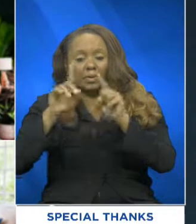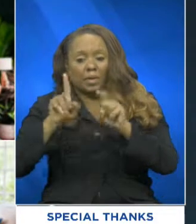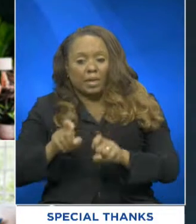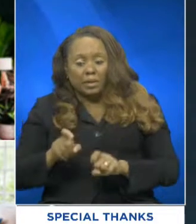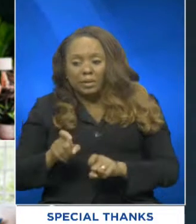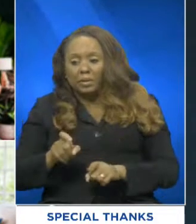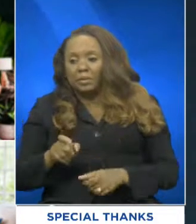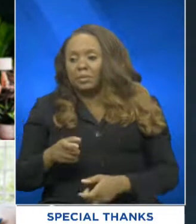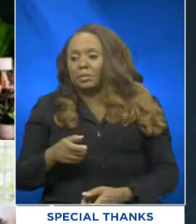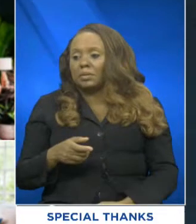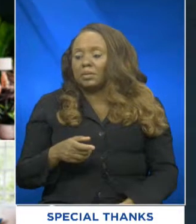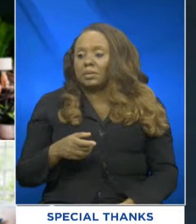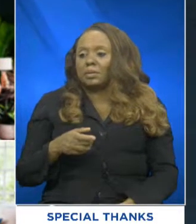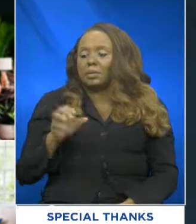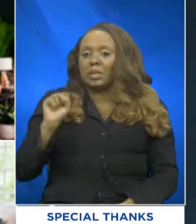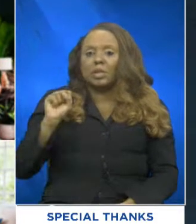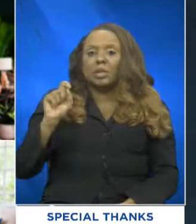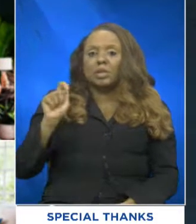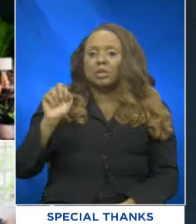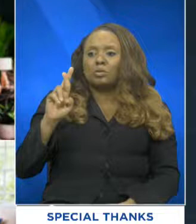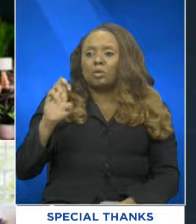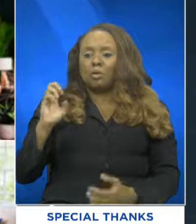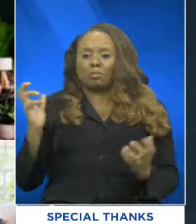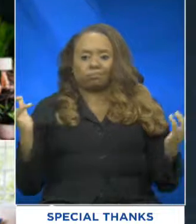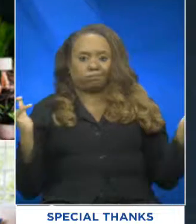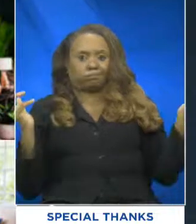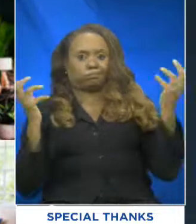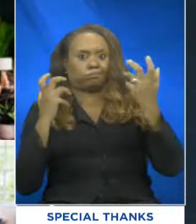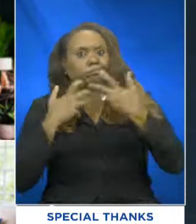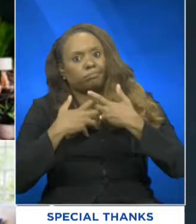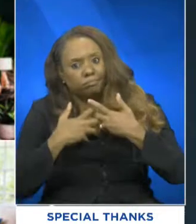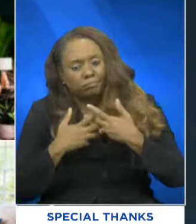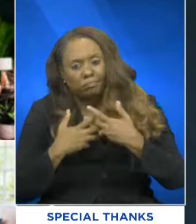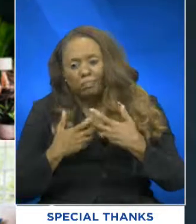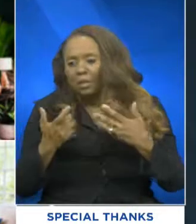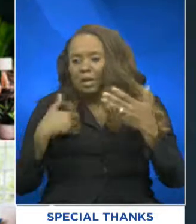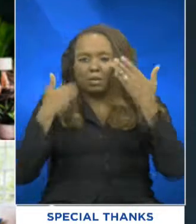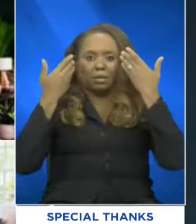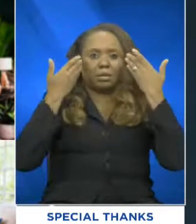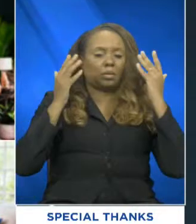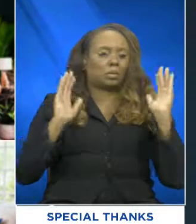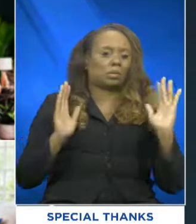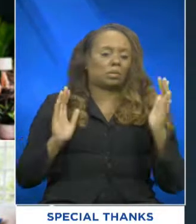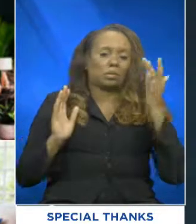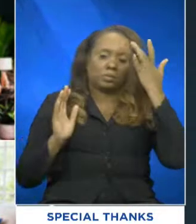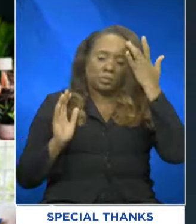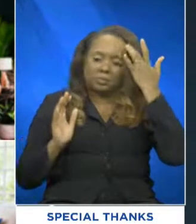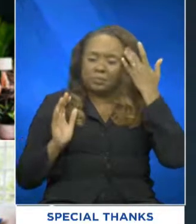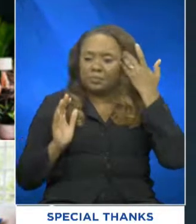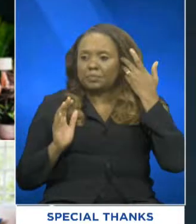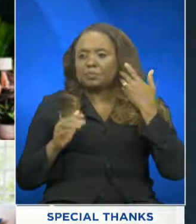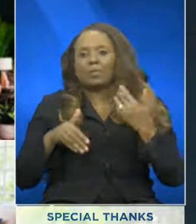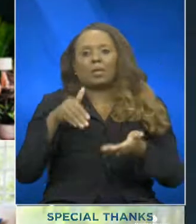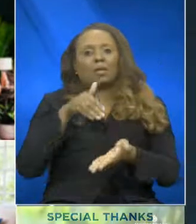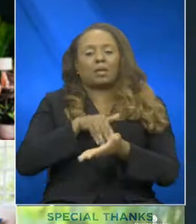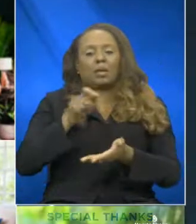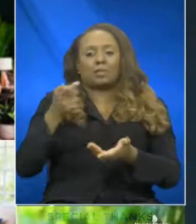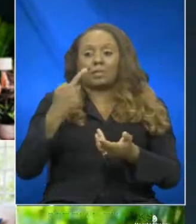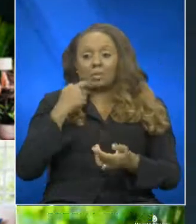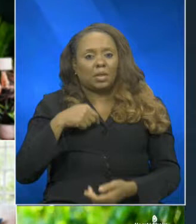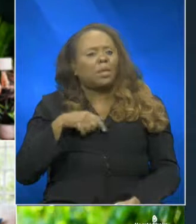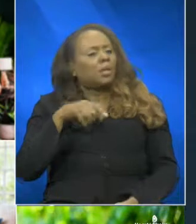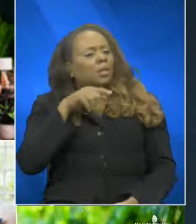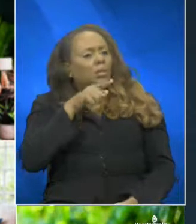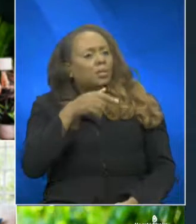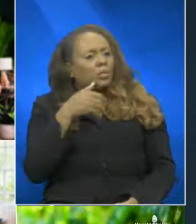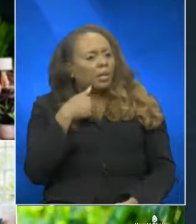having the stroke as a result. I can't tell you that. The doctor will have to tell me that. Are you hypertensive